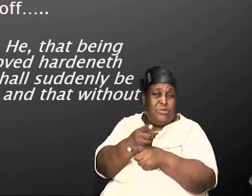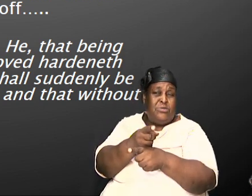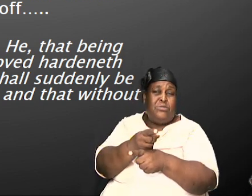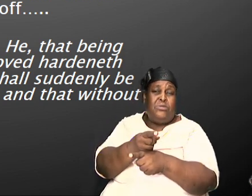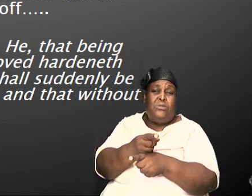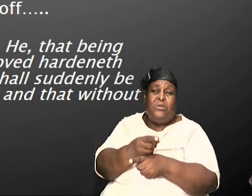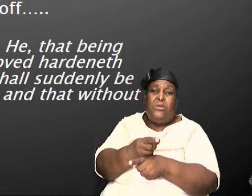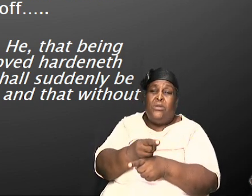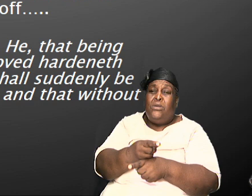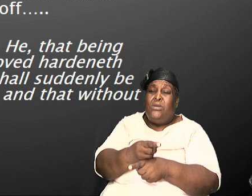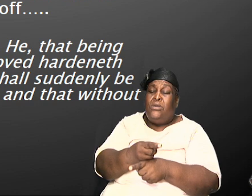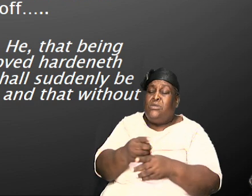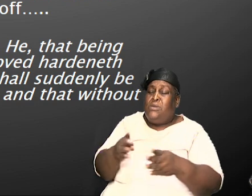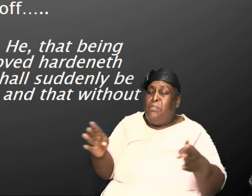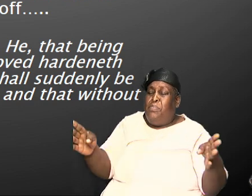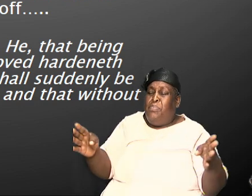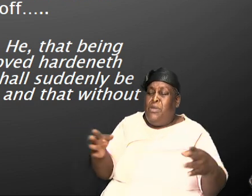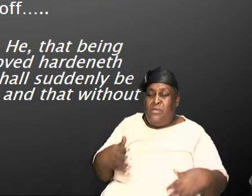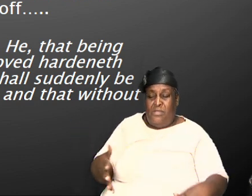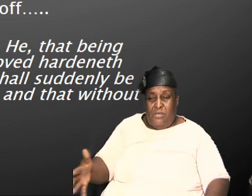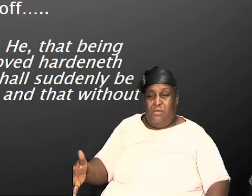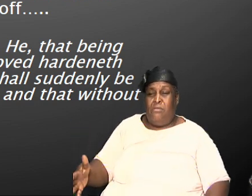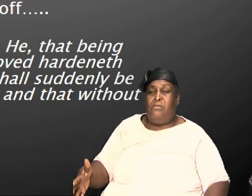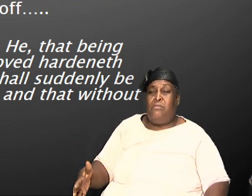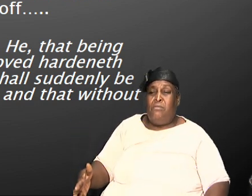it's a major thing.